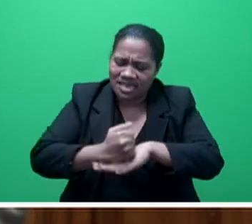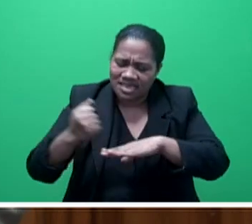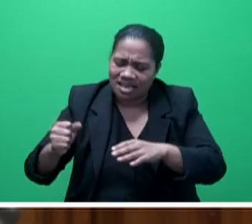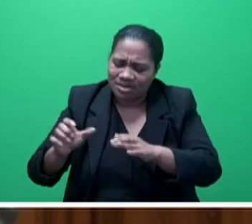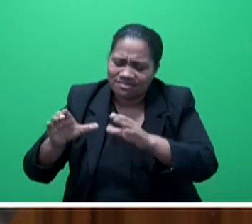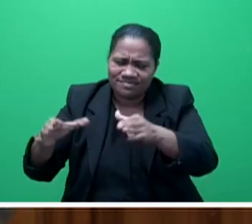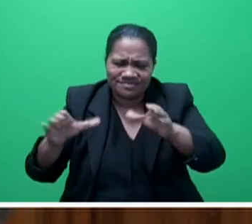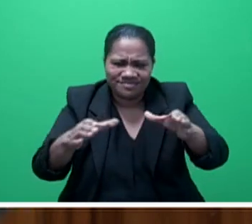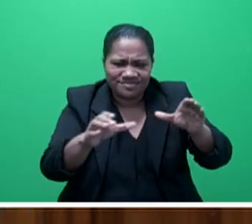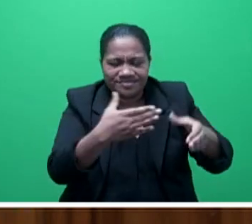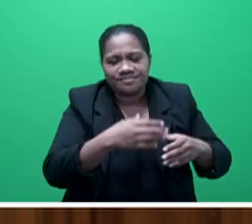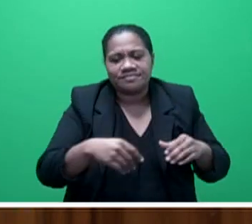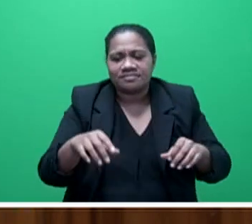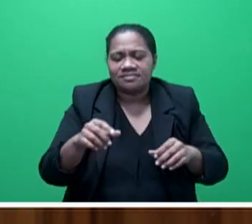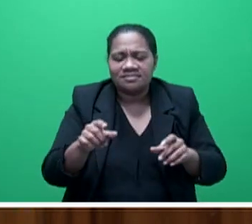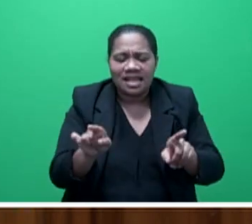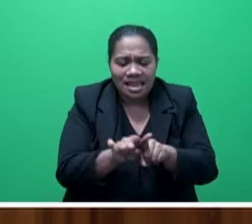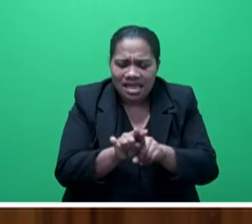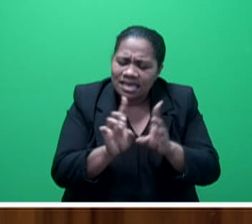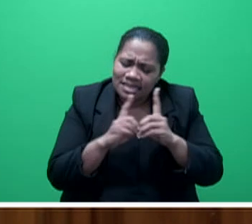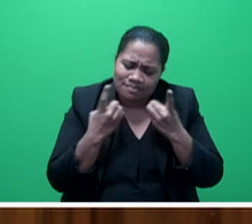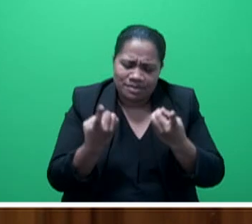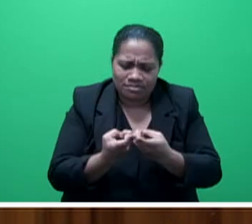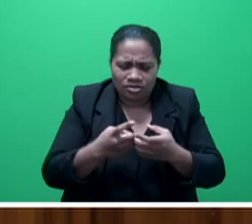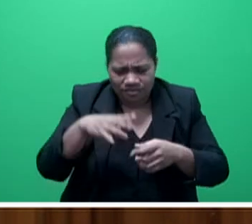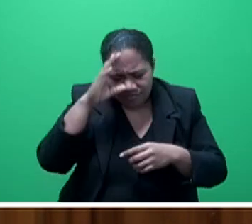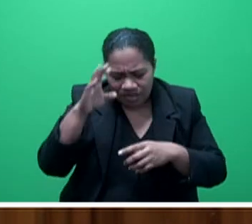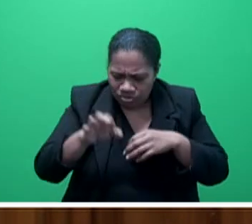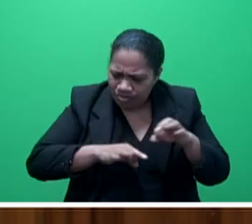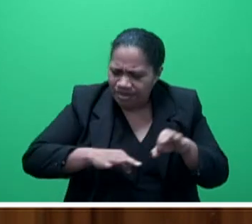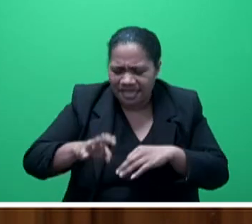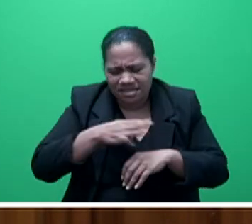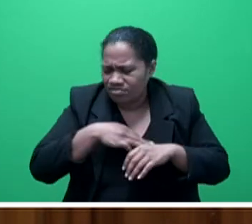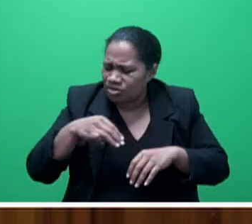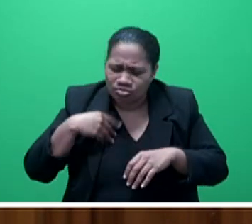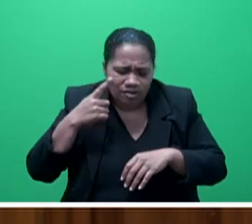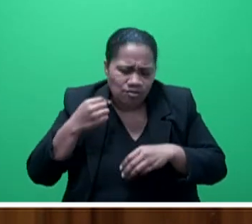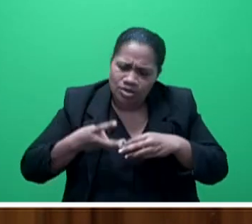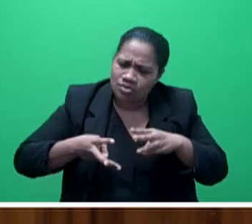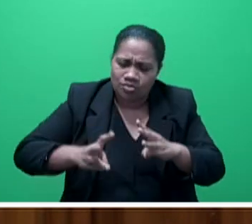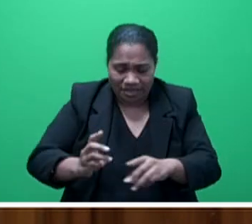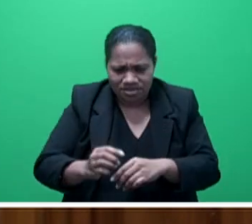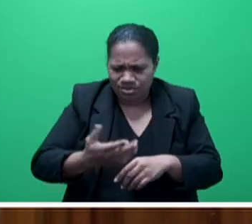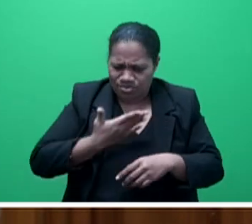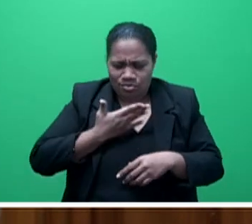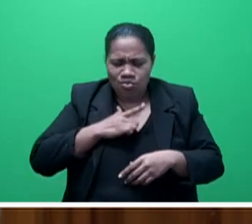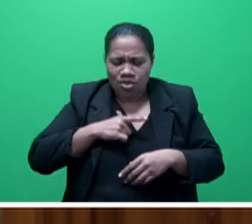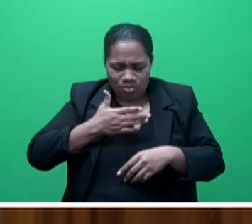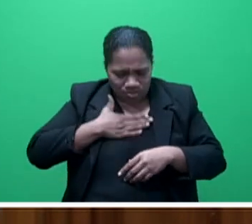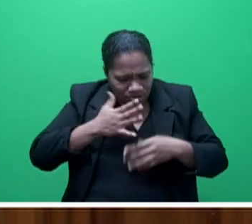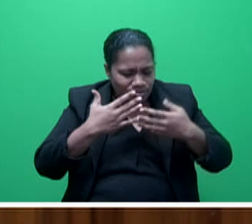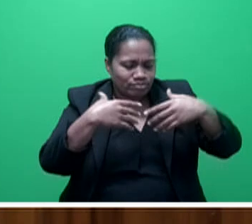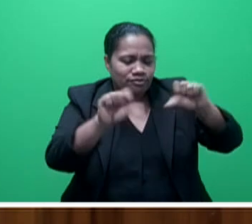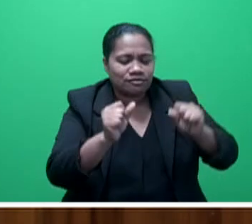of Town and Country Planning, the Ministry of Waterways, and other relevant agencies in pursuit of our goals. Access to land and speed